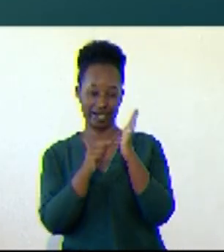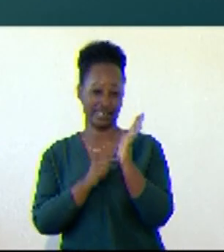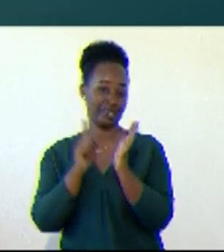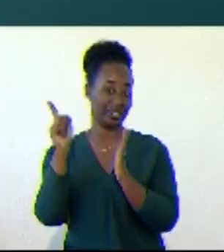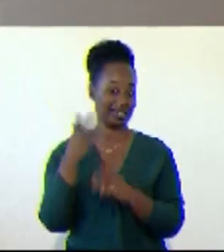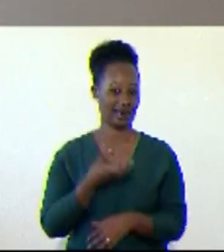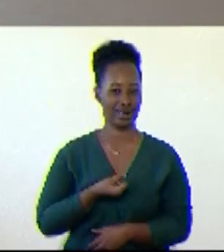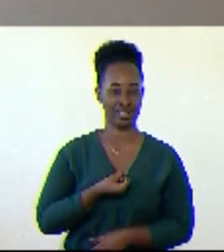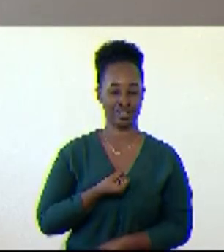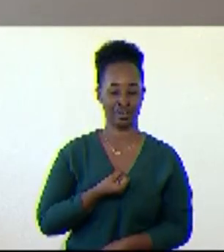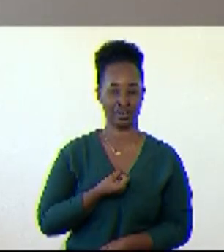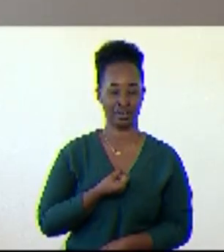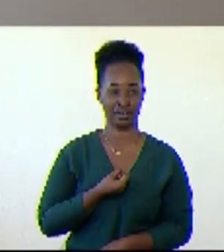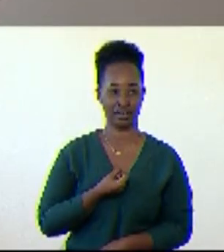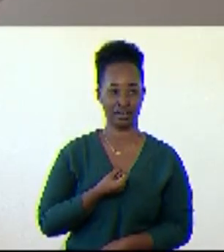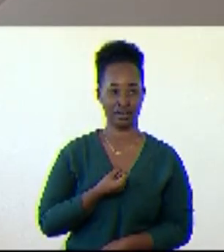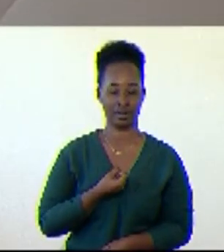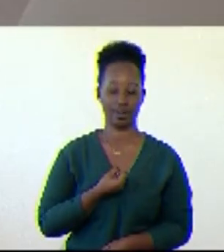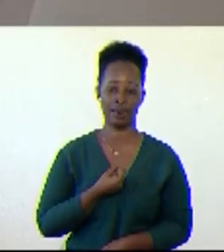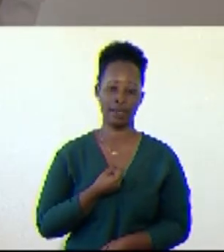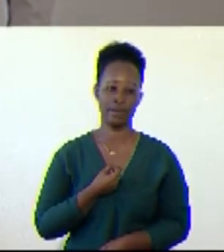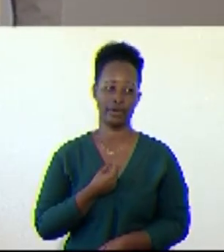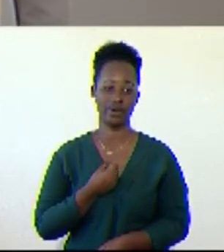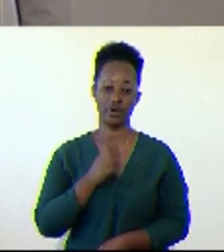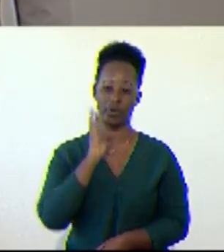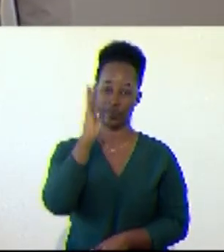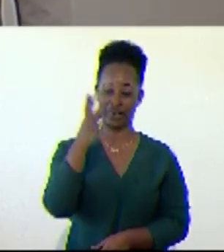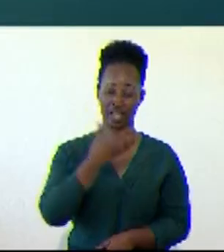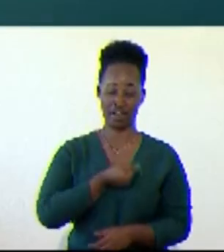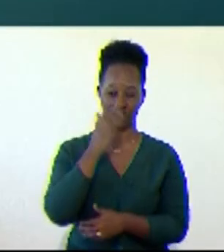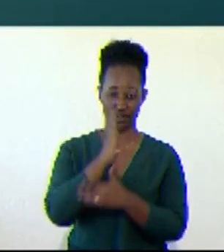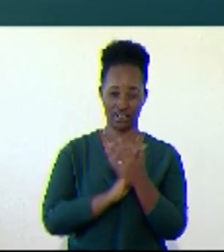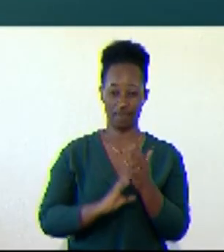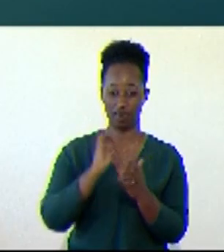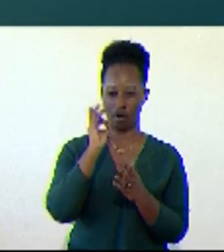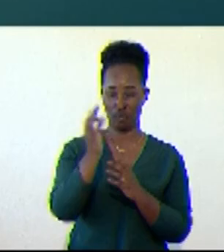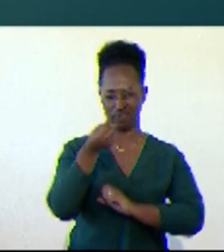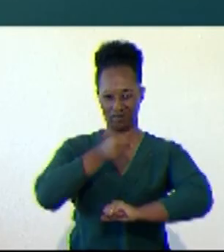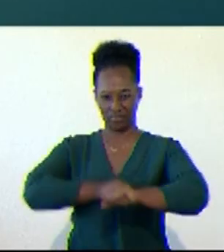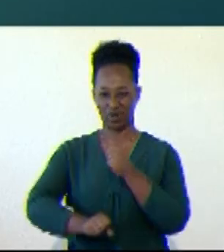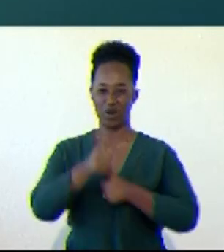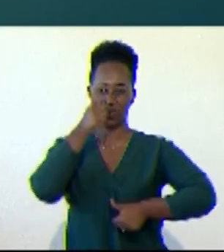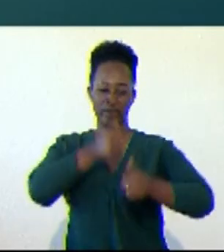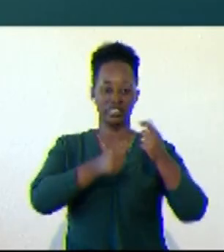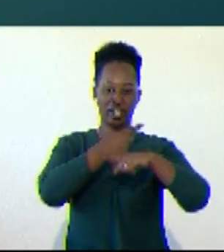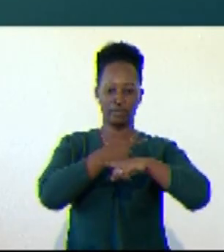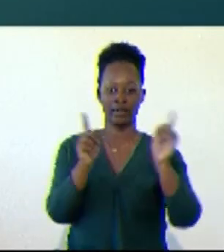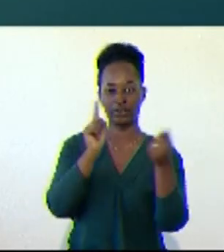has, the carbonyl compounds will have some of the reactions which are particular to